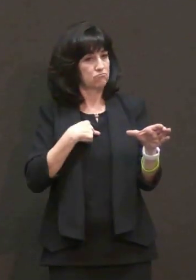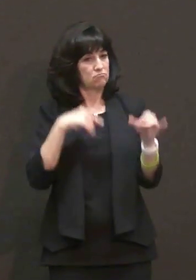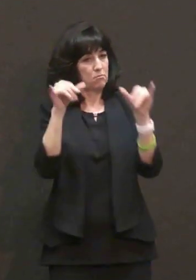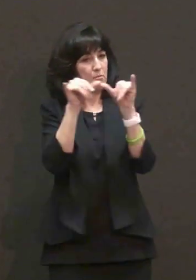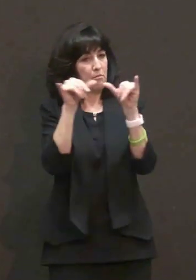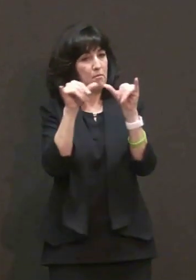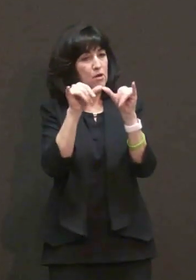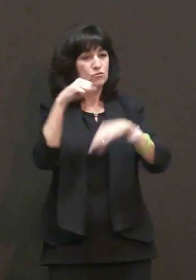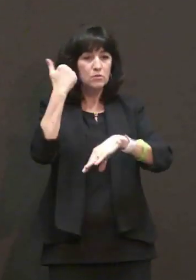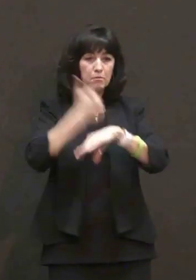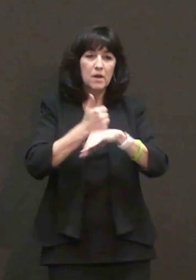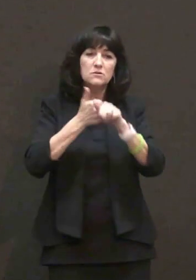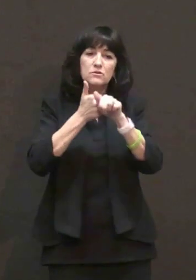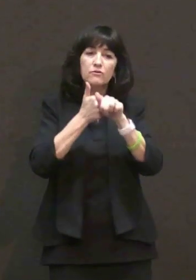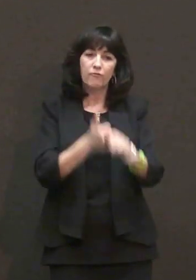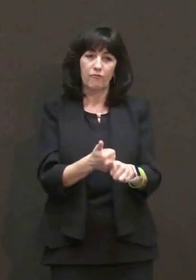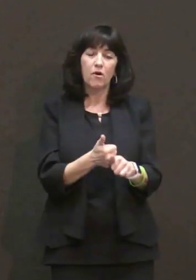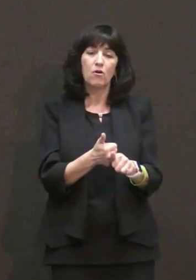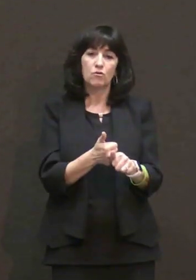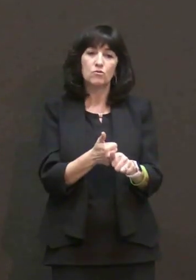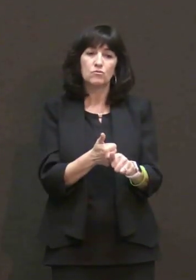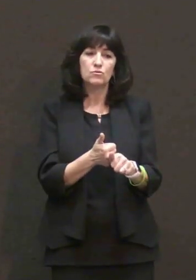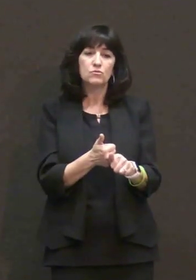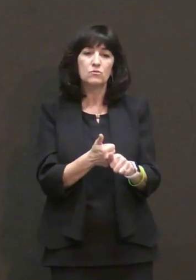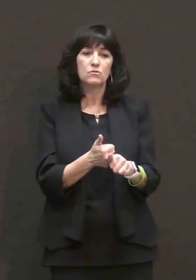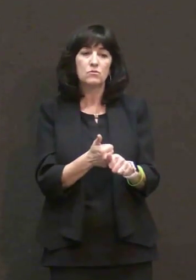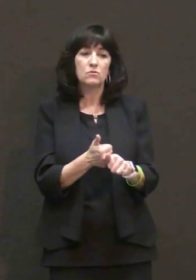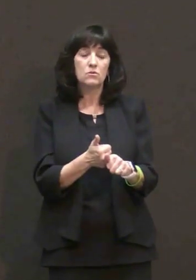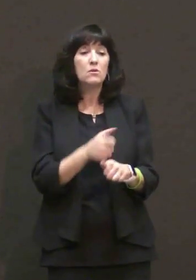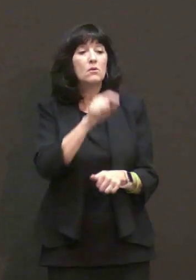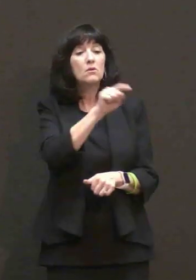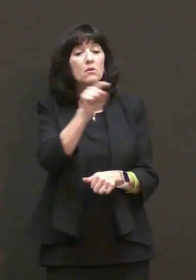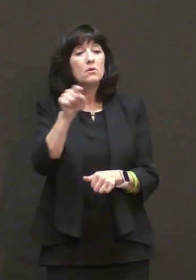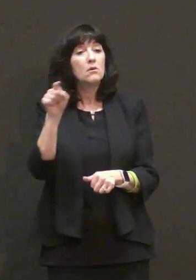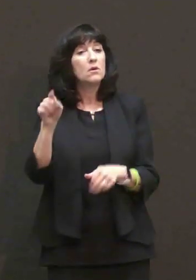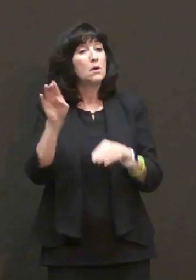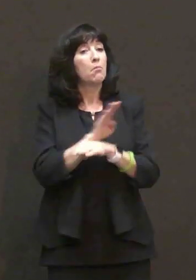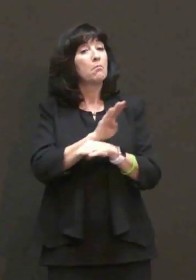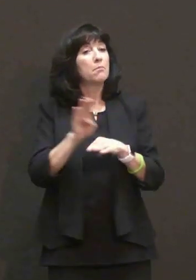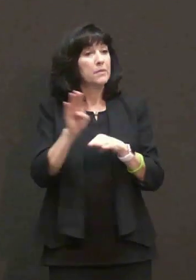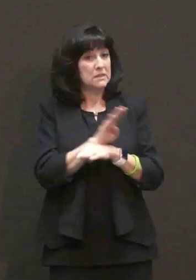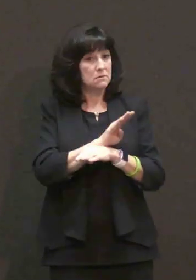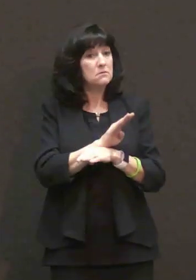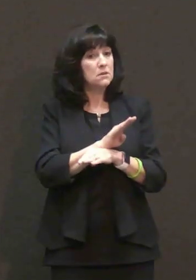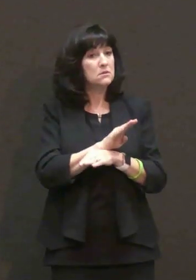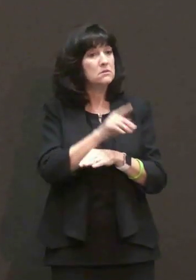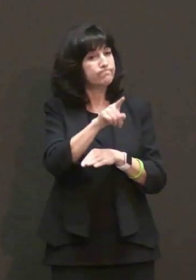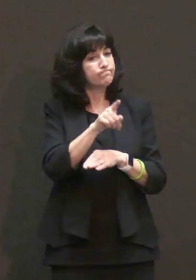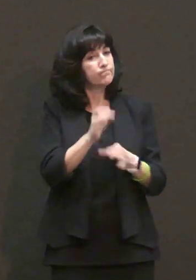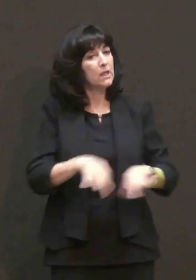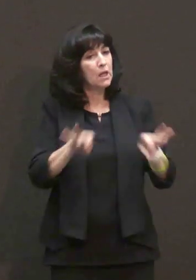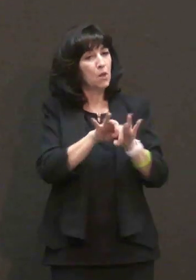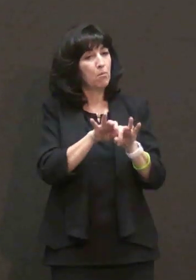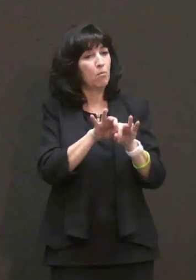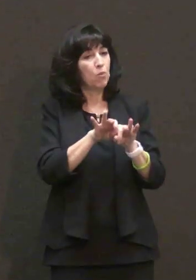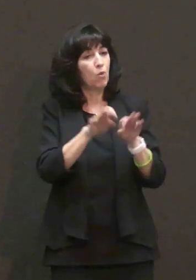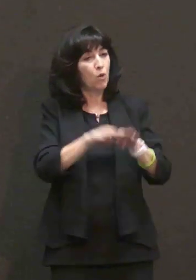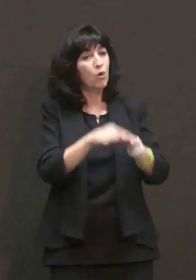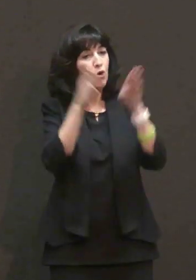businesses that were determined to be essential, but they've just not been able to